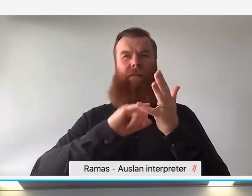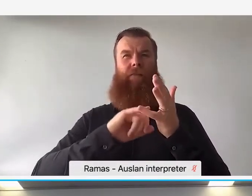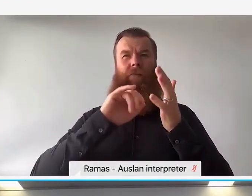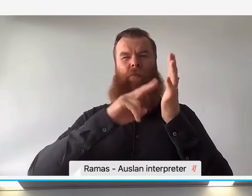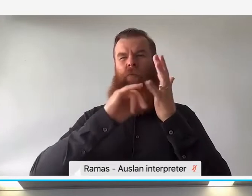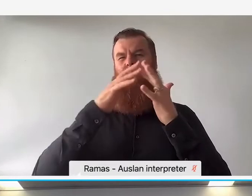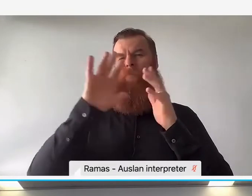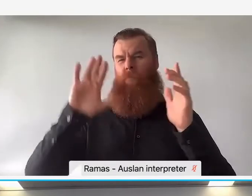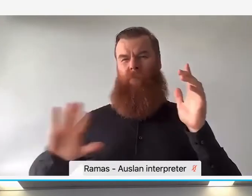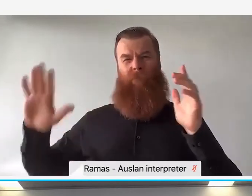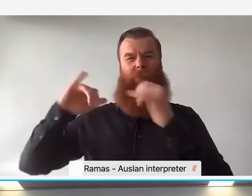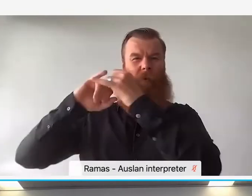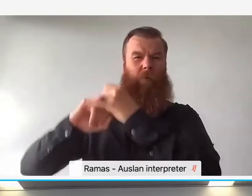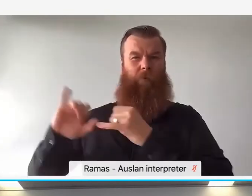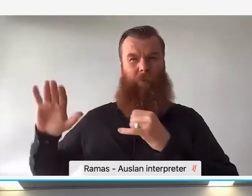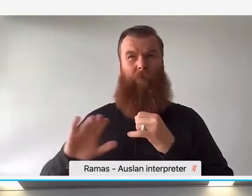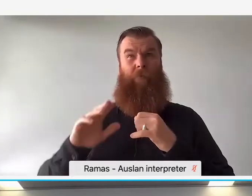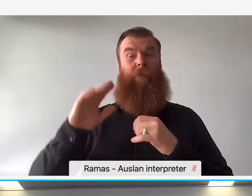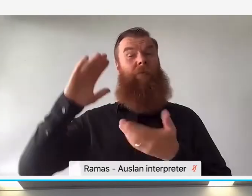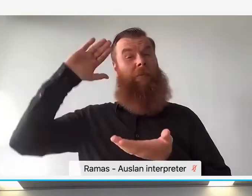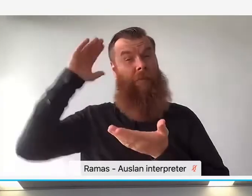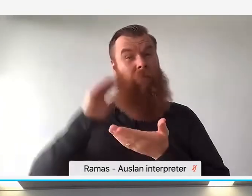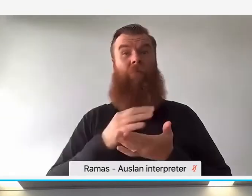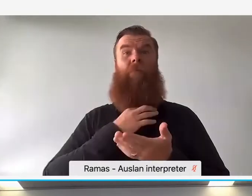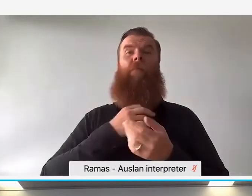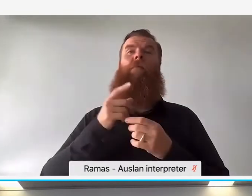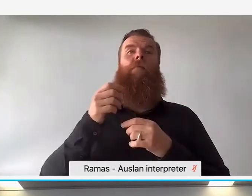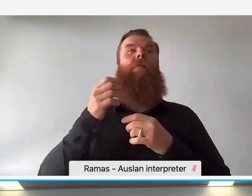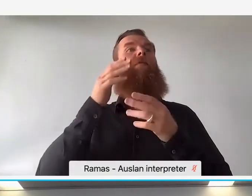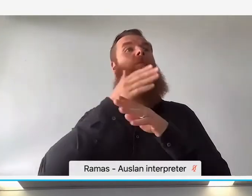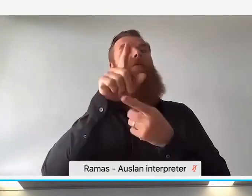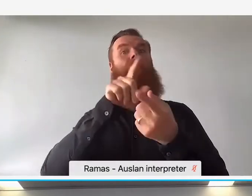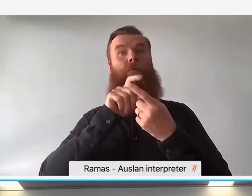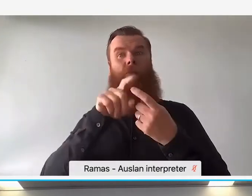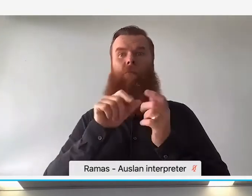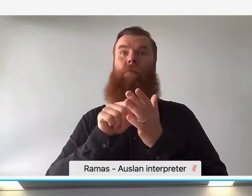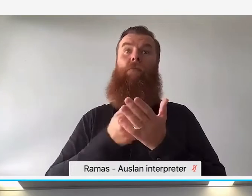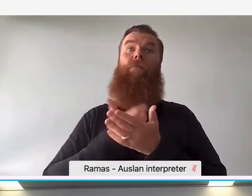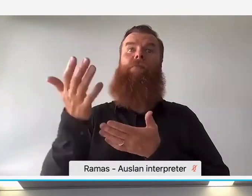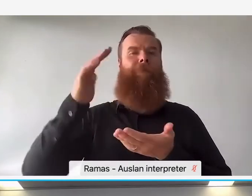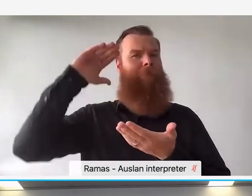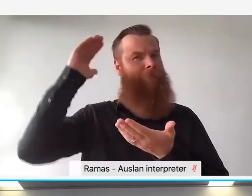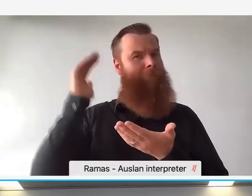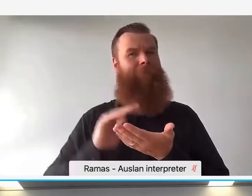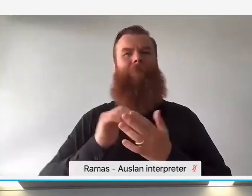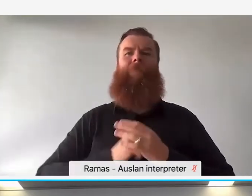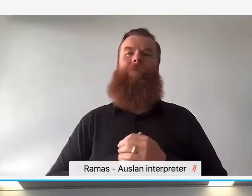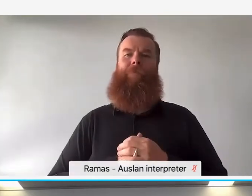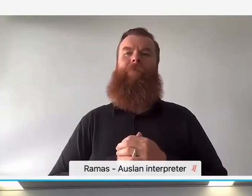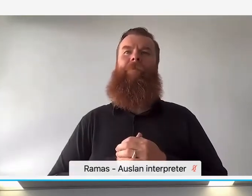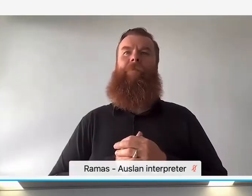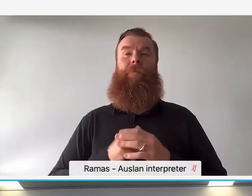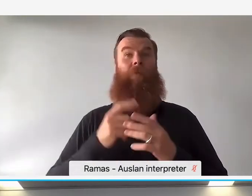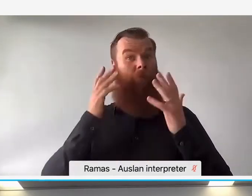of recruitment costs. Our approved employers, or AEs, as we like to say, report that they have significantly